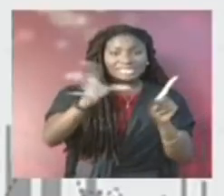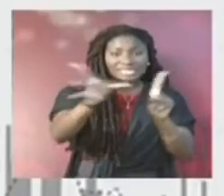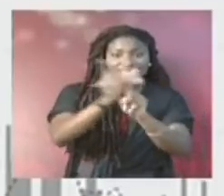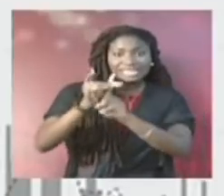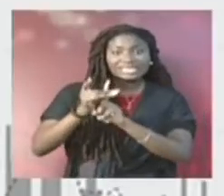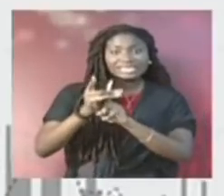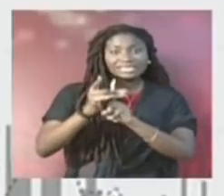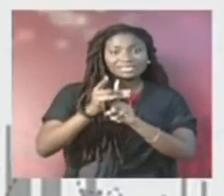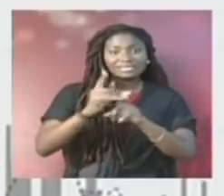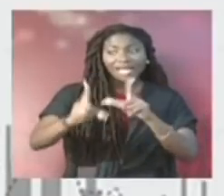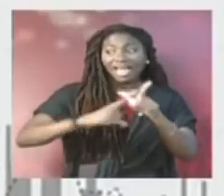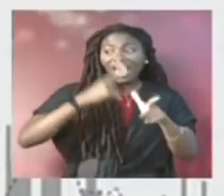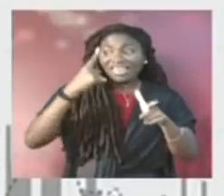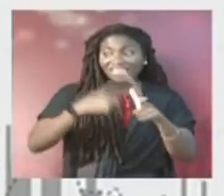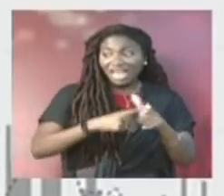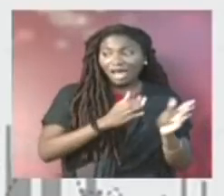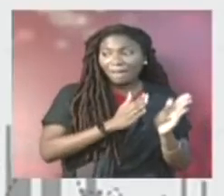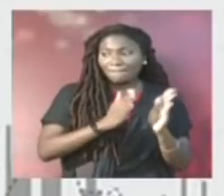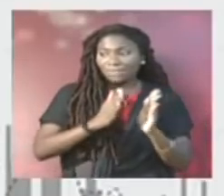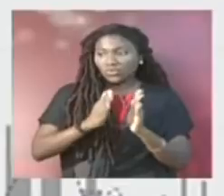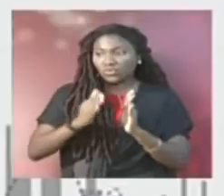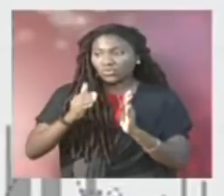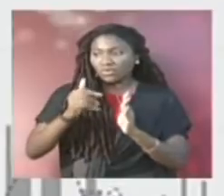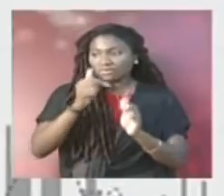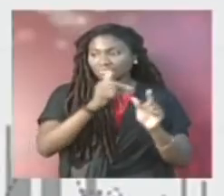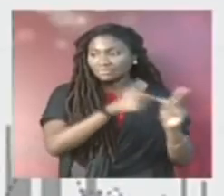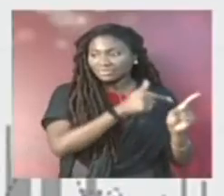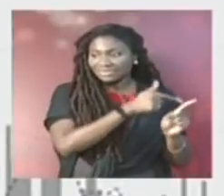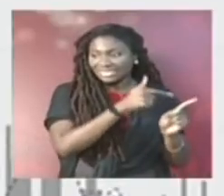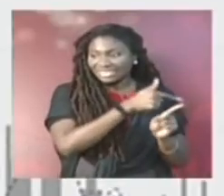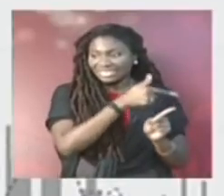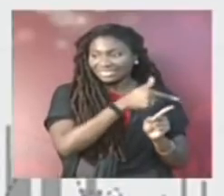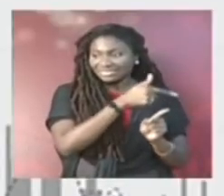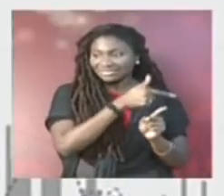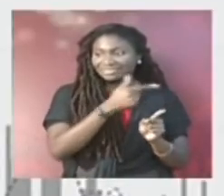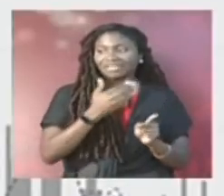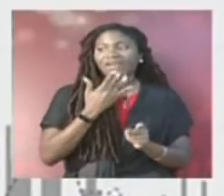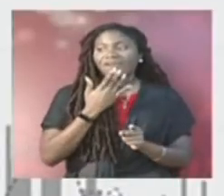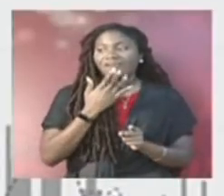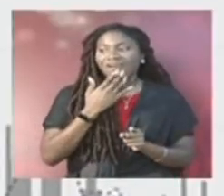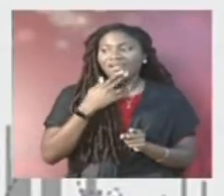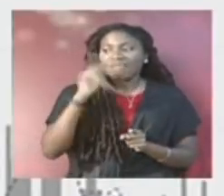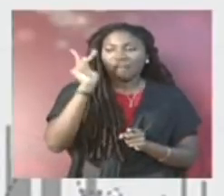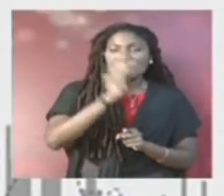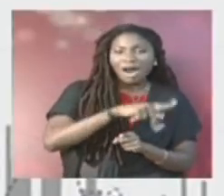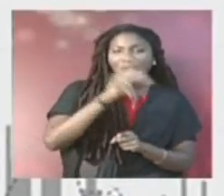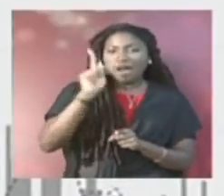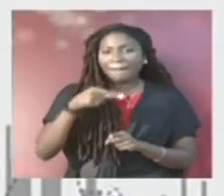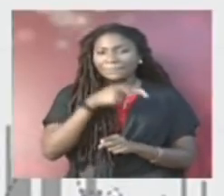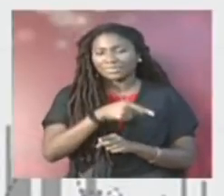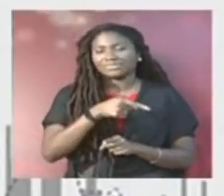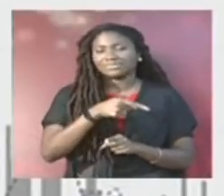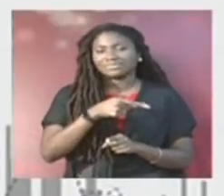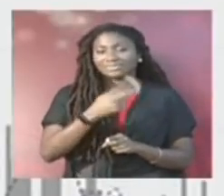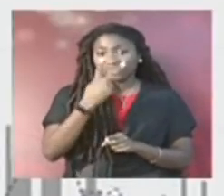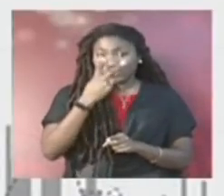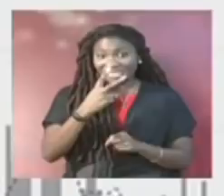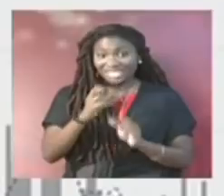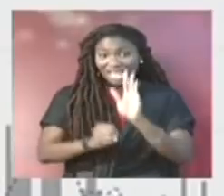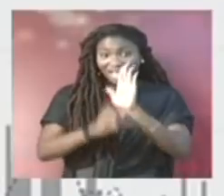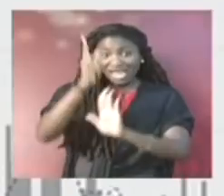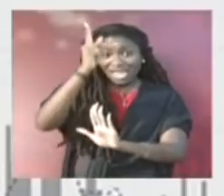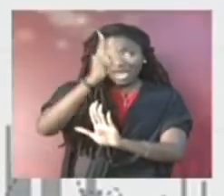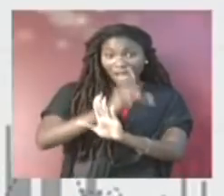we go all the way to the right, we're now seeing that that purple end of this graph, the April figures actually surpass those that we were seeing in